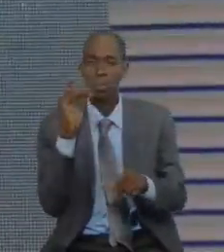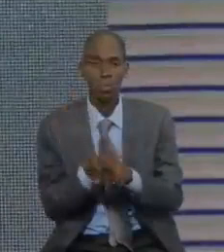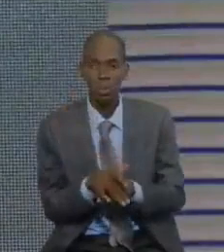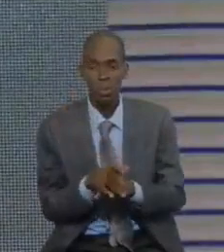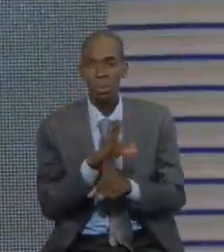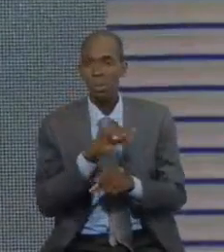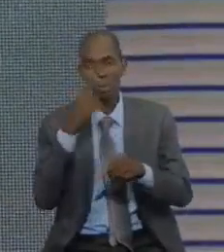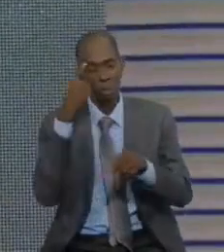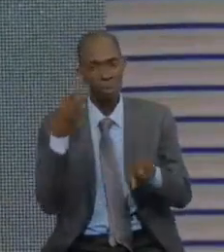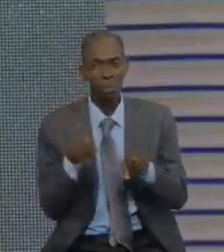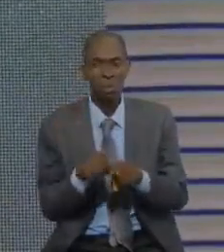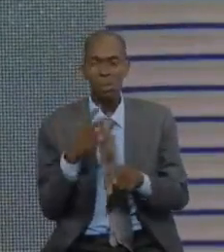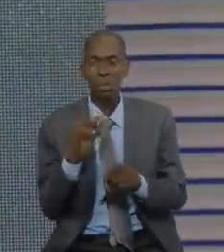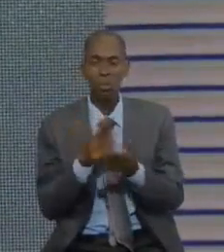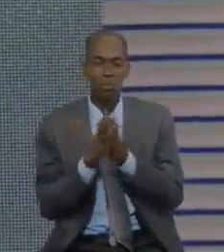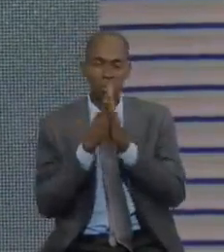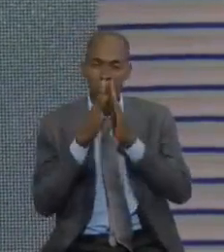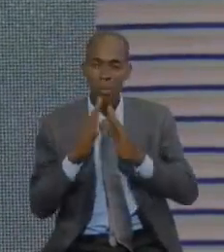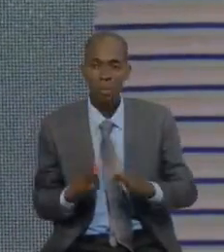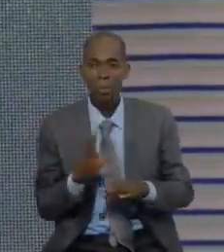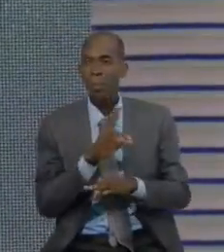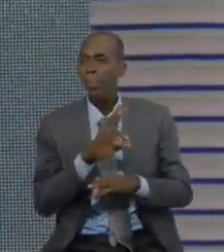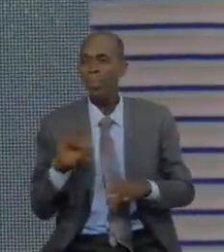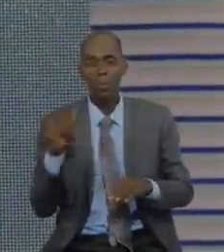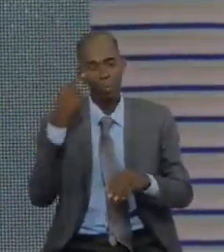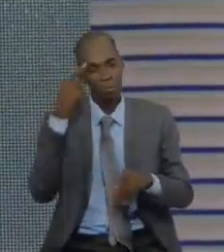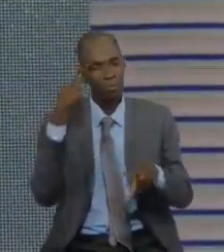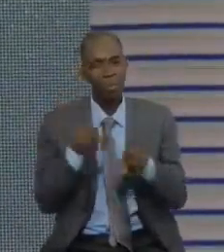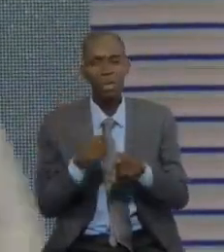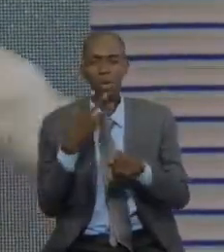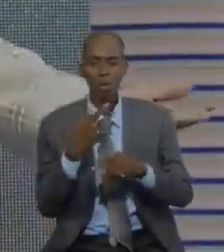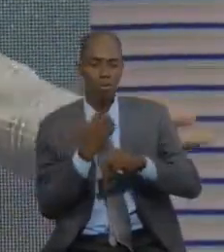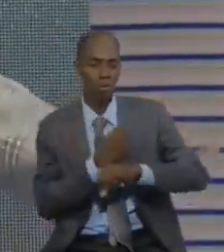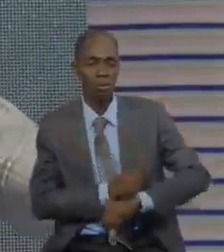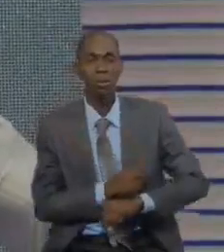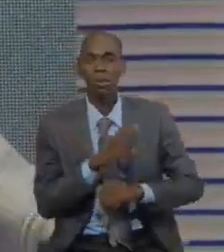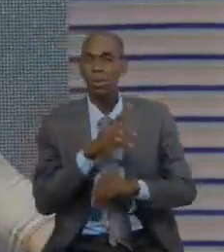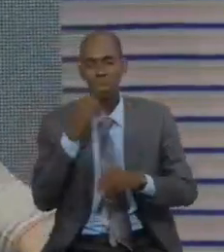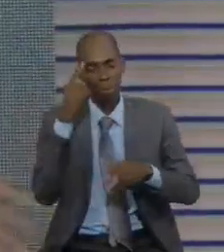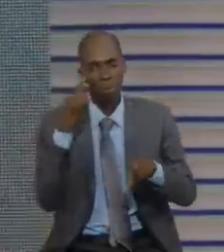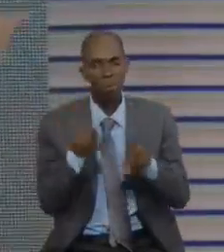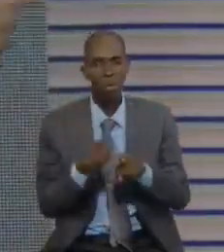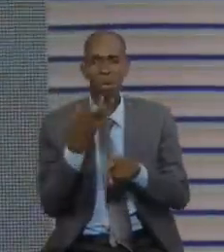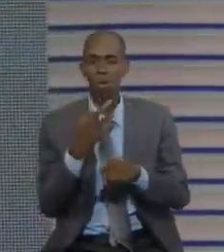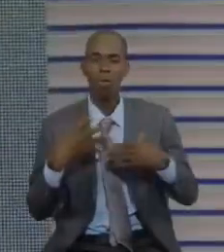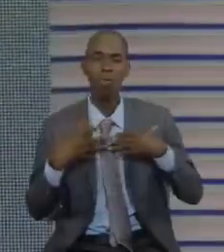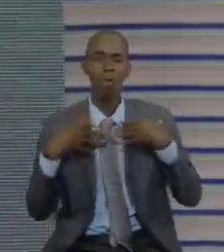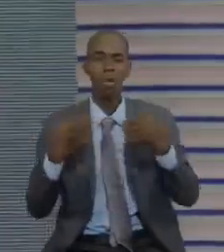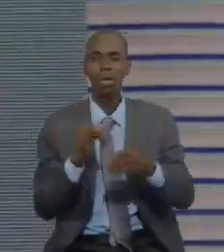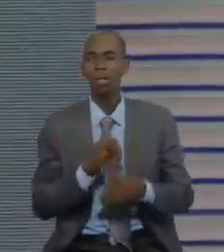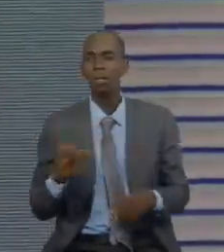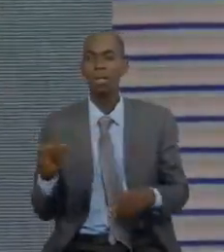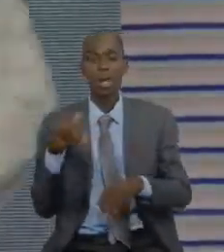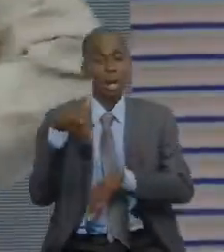covenant of peace, covenant of protection, covenant of healing. At